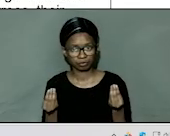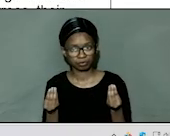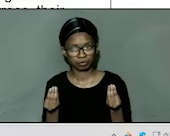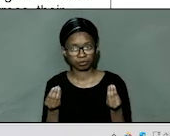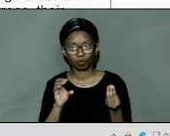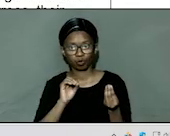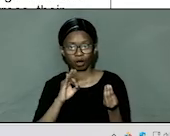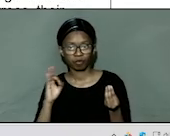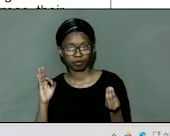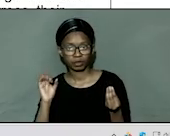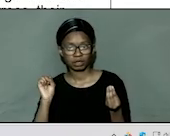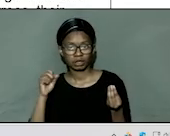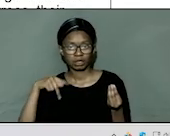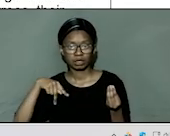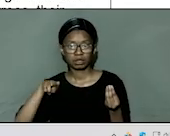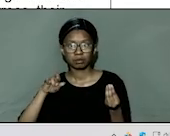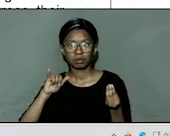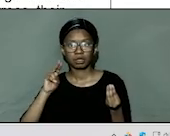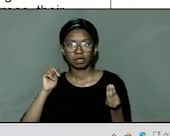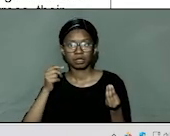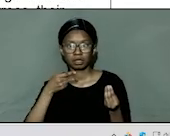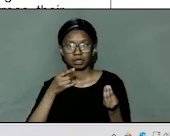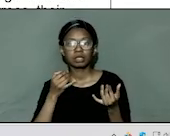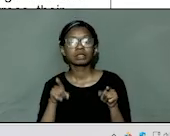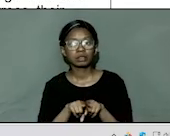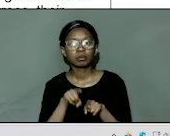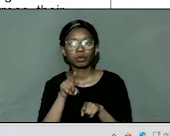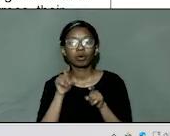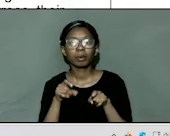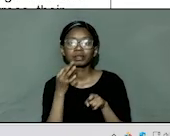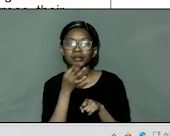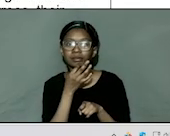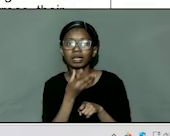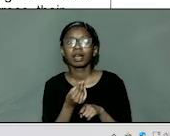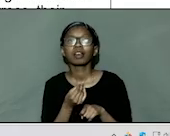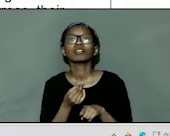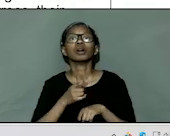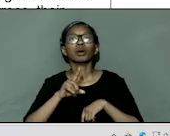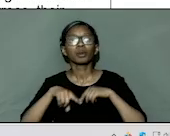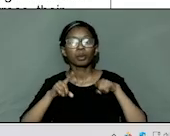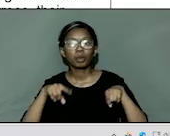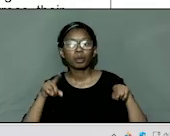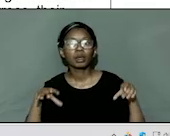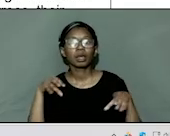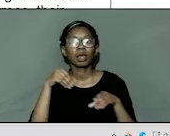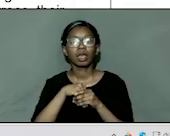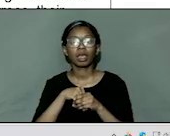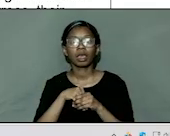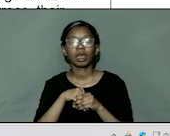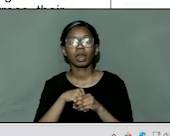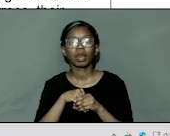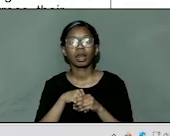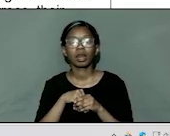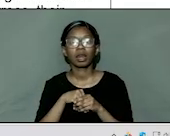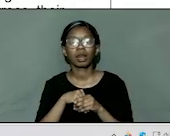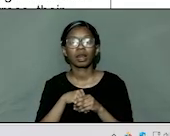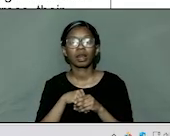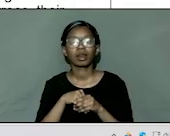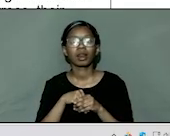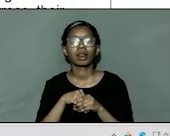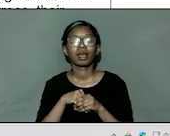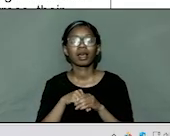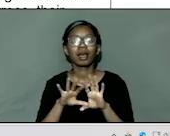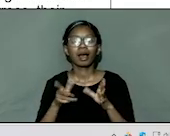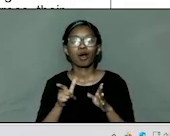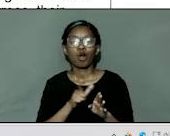when you answer that there is variation in the what? In the length of the necks of what?